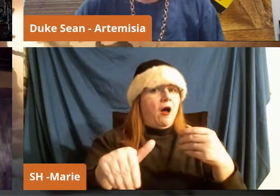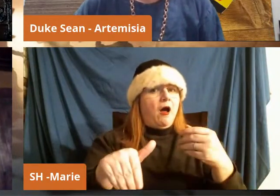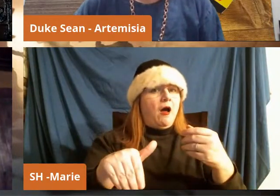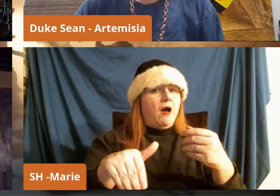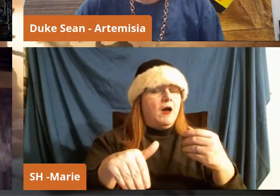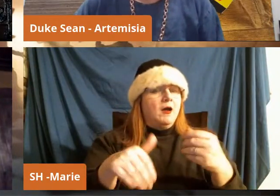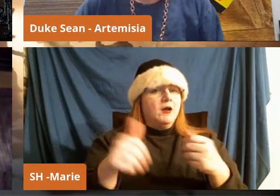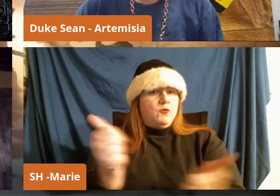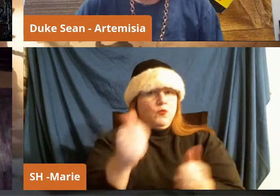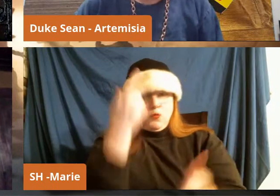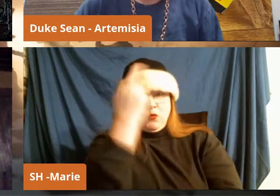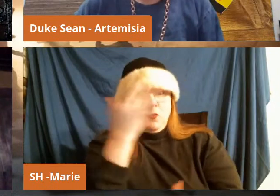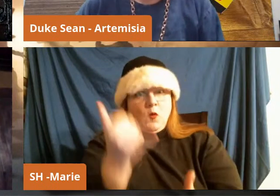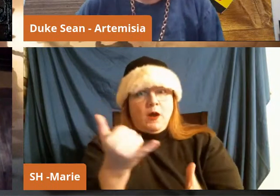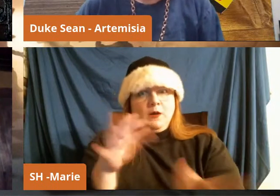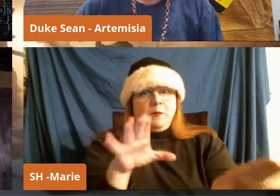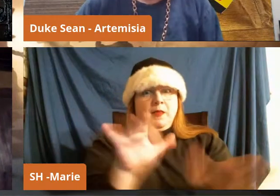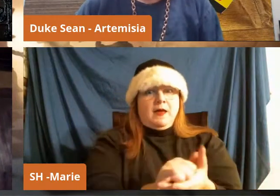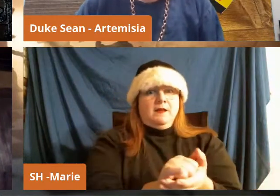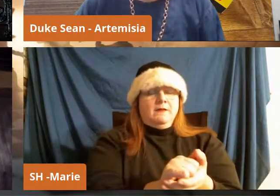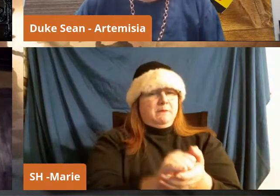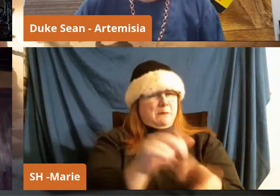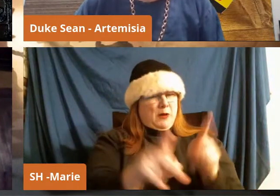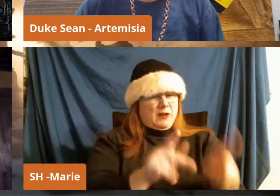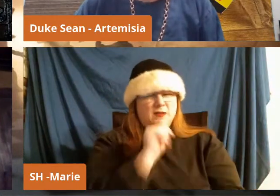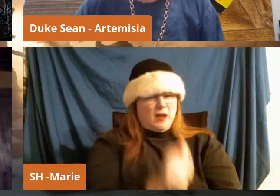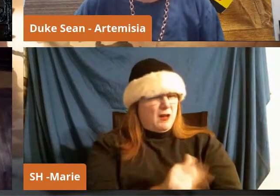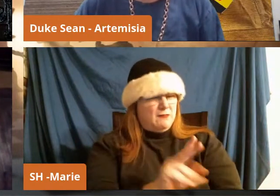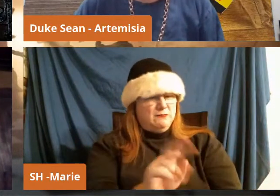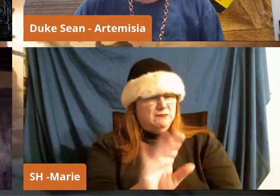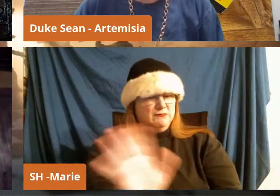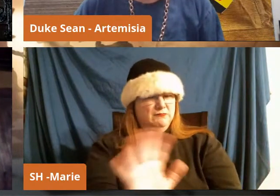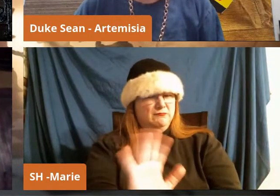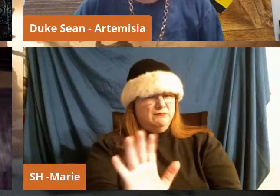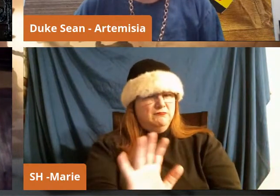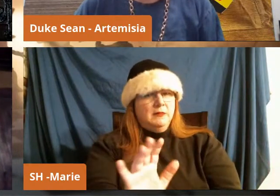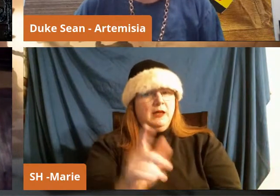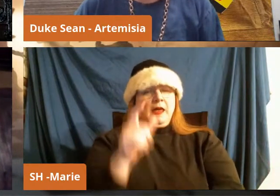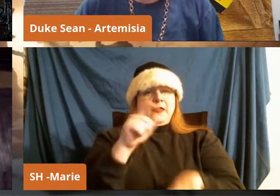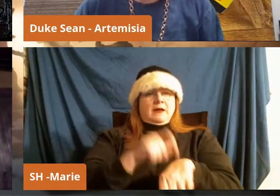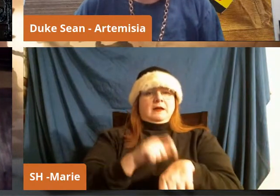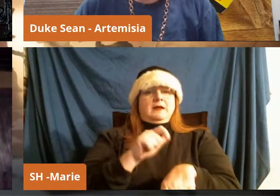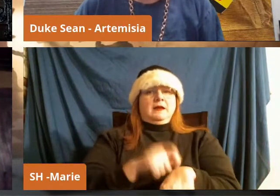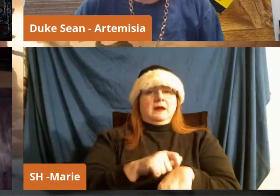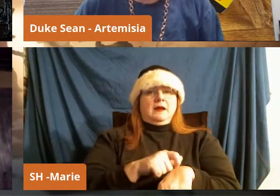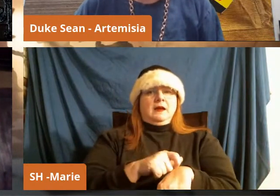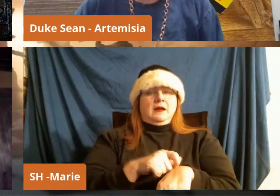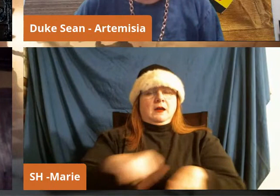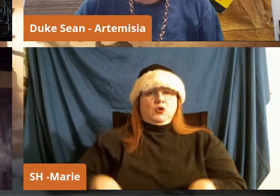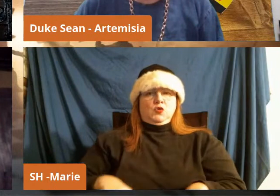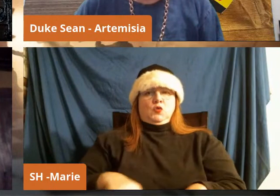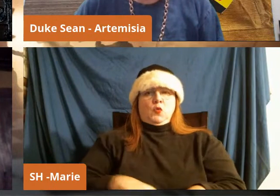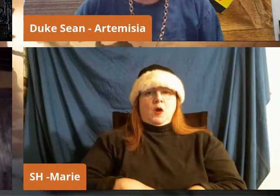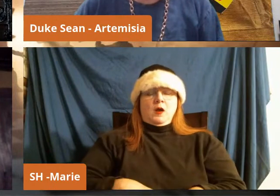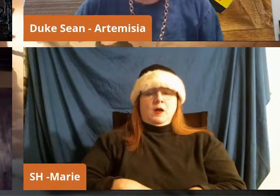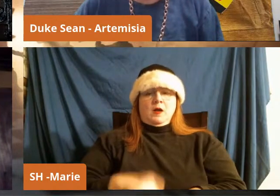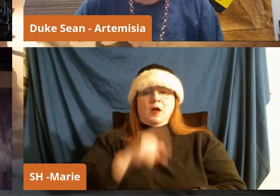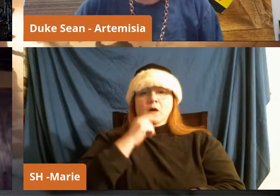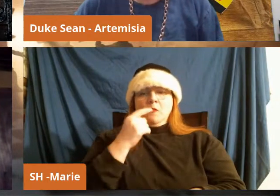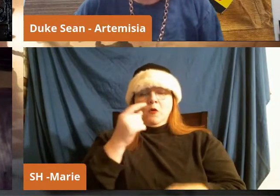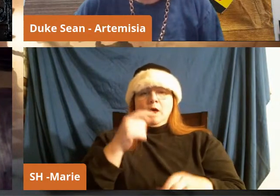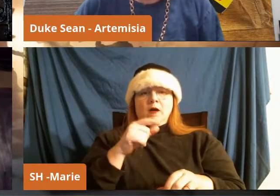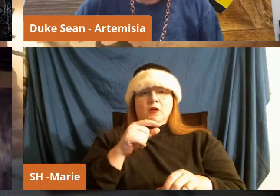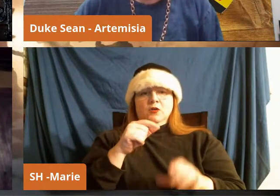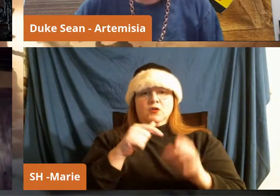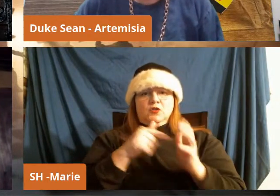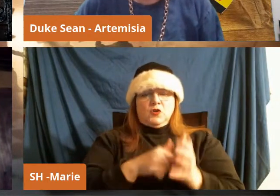your driving reason for being there. Yeah. And I think at the time that I was a squire coming up, there was a lot more emphasis